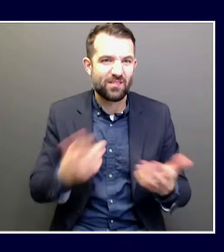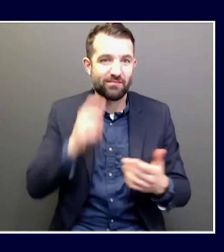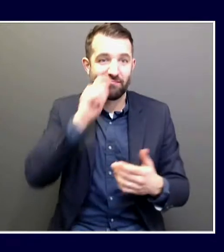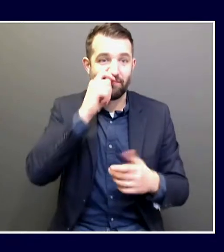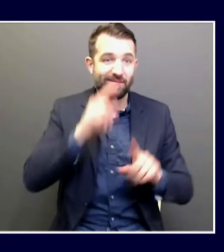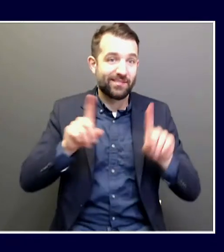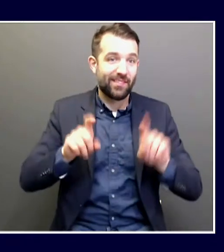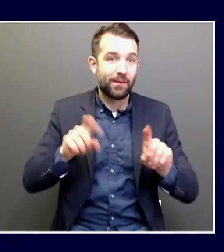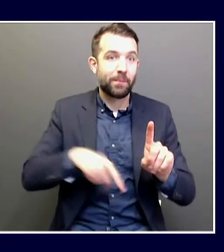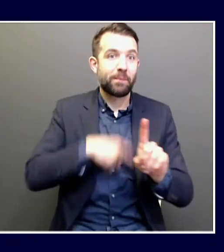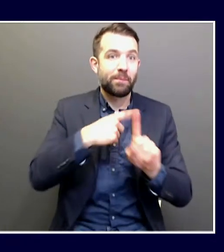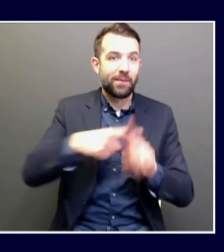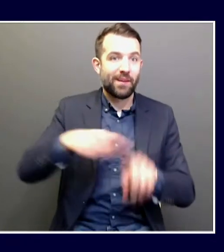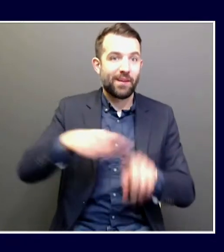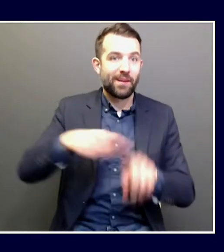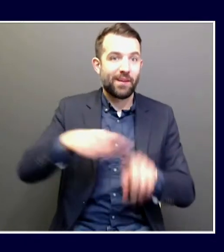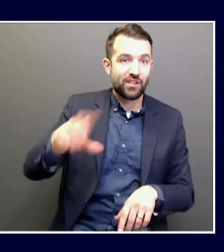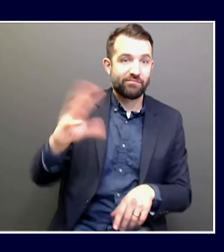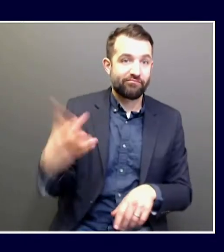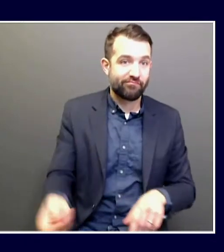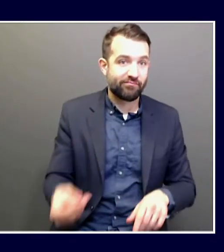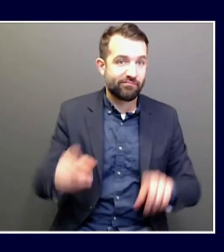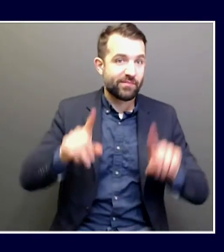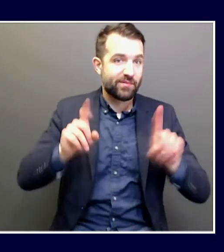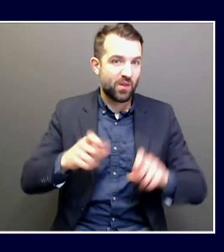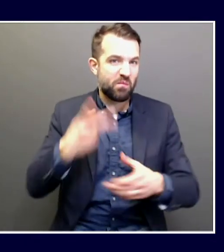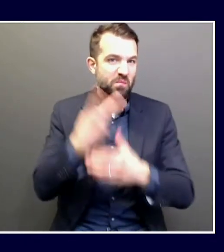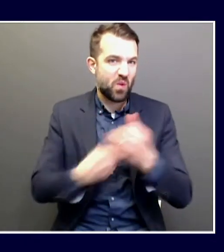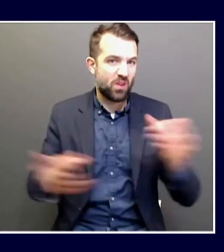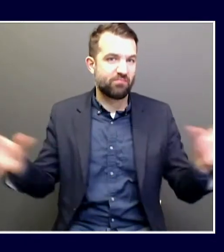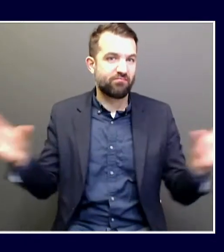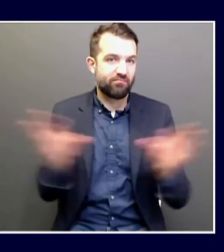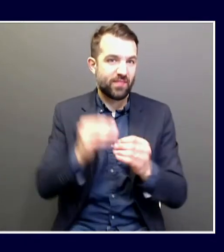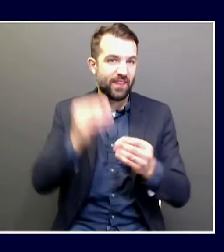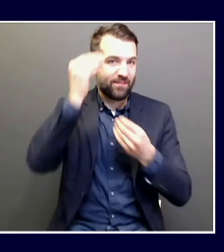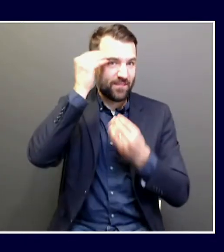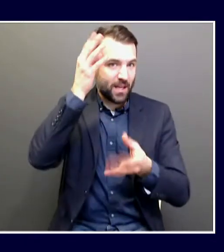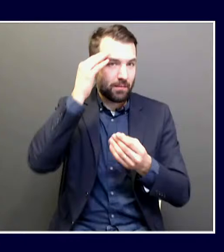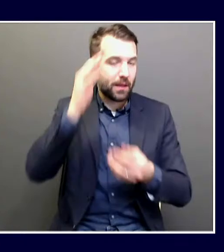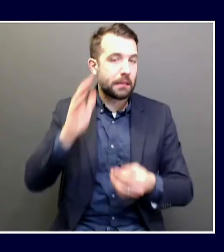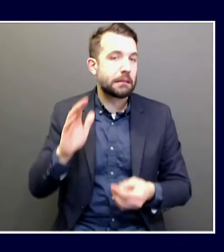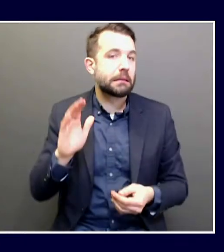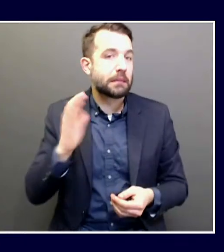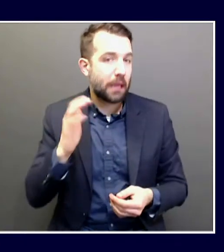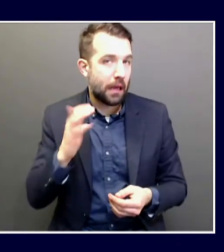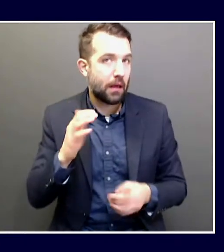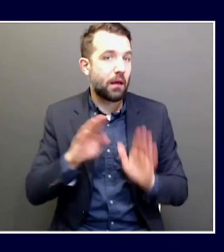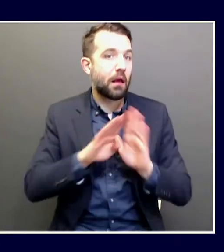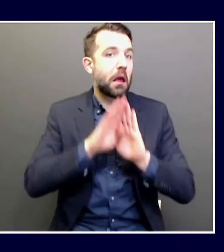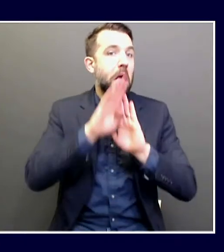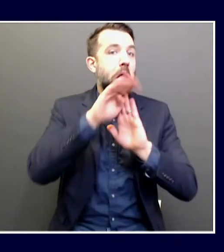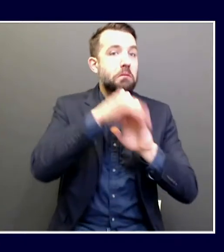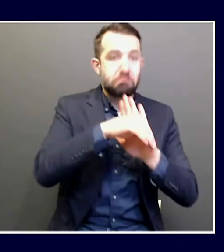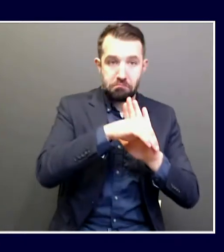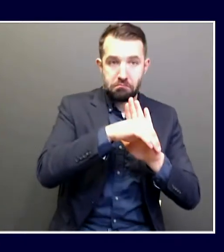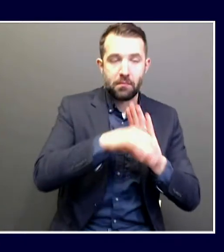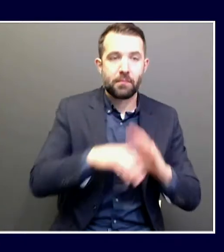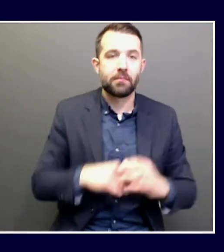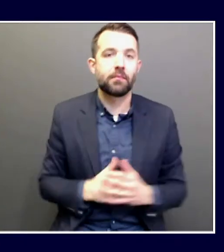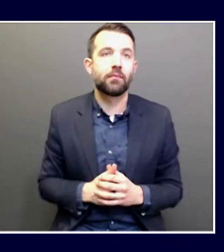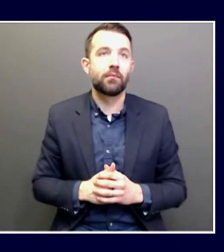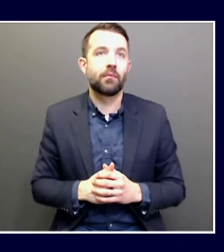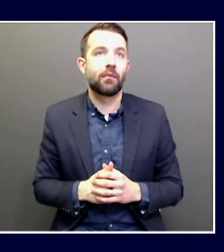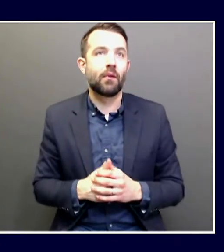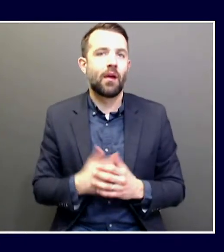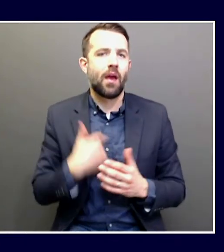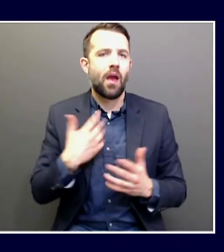I think it's likely that we'll see something to that effect here. But Patrick, to the point that you raised, I want to distinguish between the